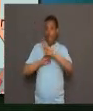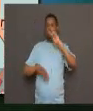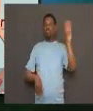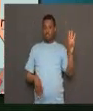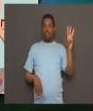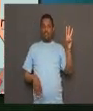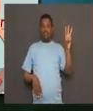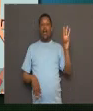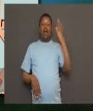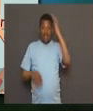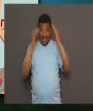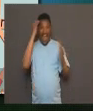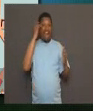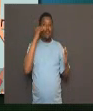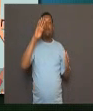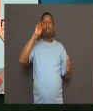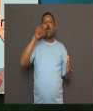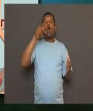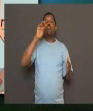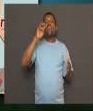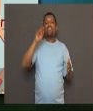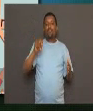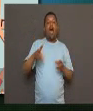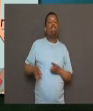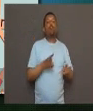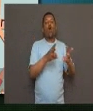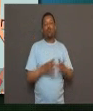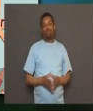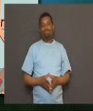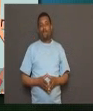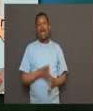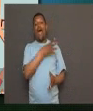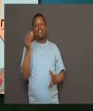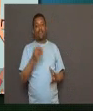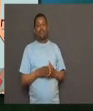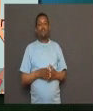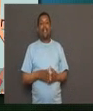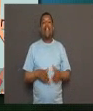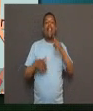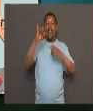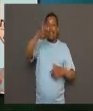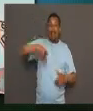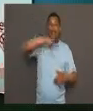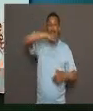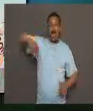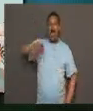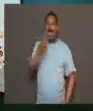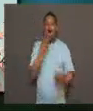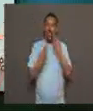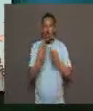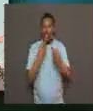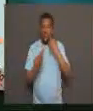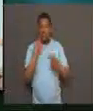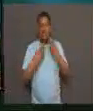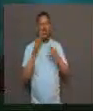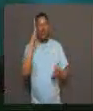traveling west on Ras Mikonnen Avenue, and